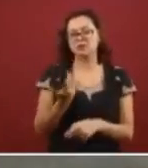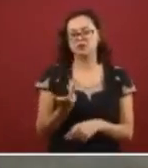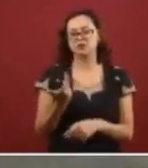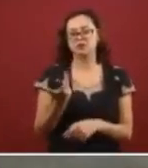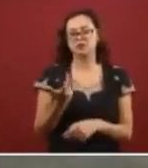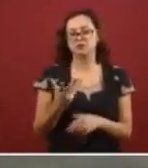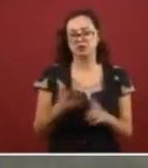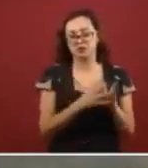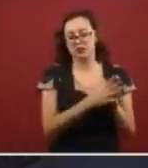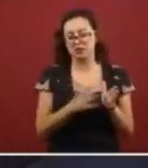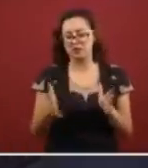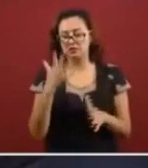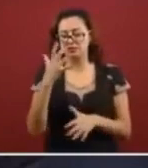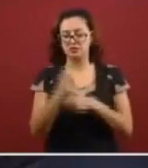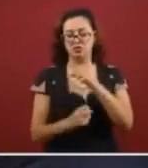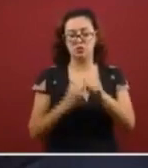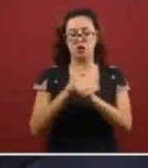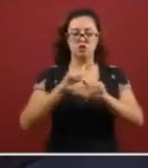occasions,